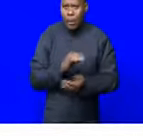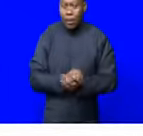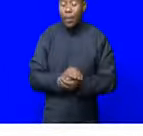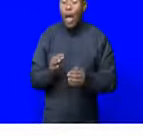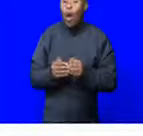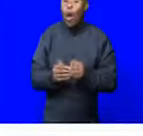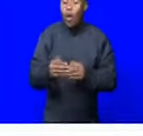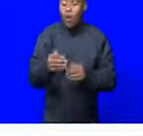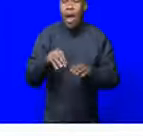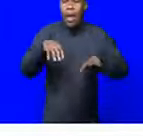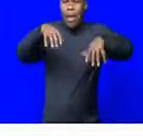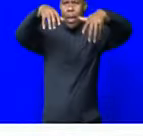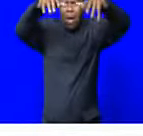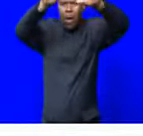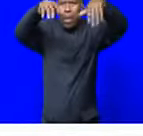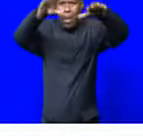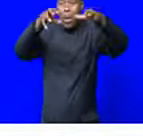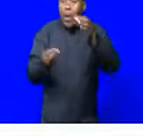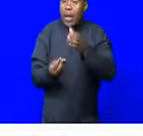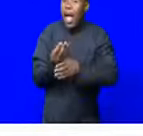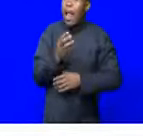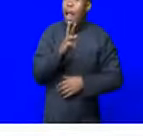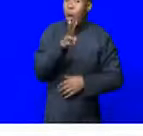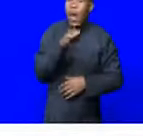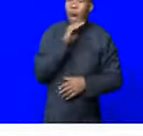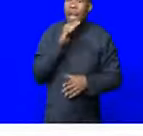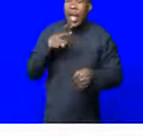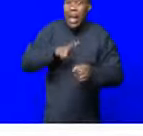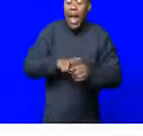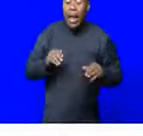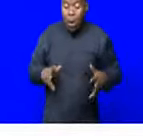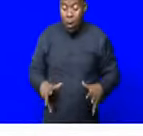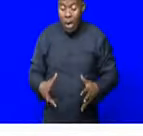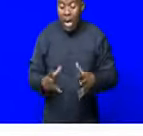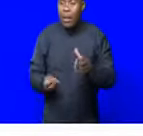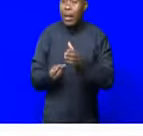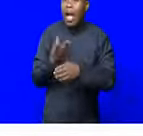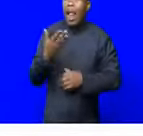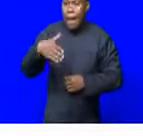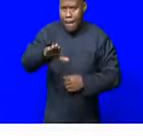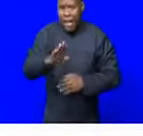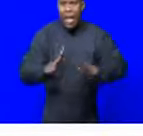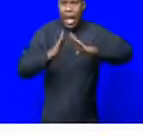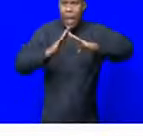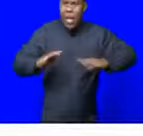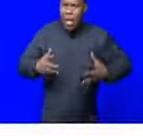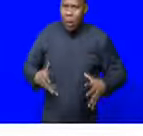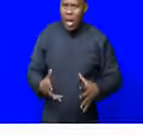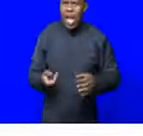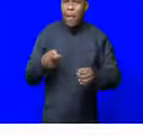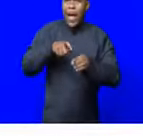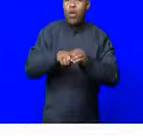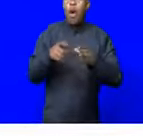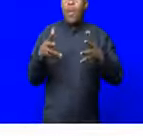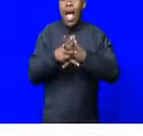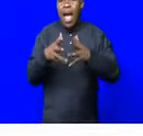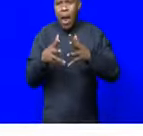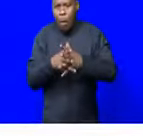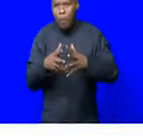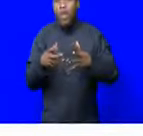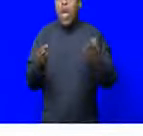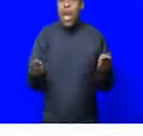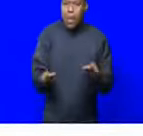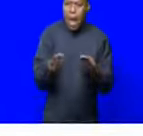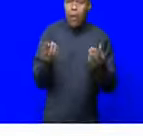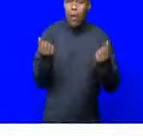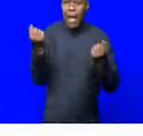corner, the Minister of Agriculture has met with private tractor owners in preparation for the ploughing season as part of its subsidy program through